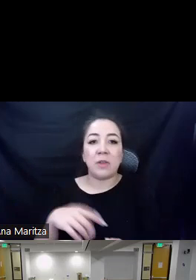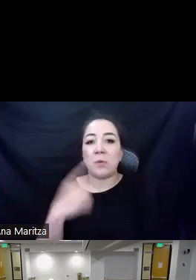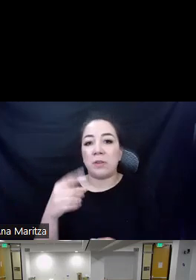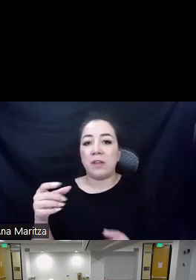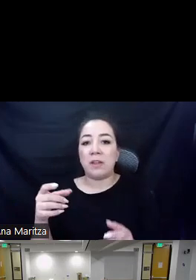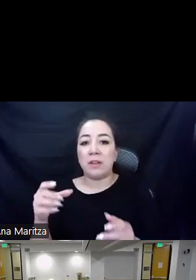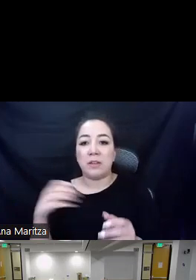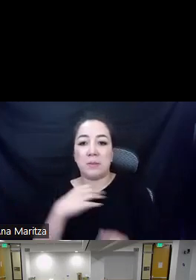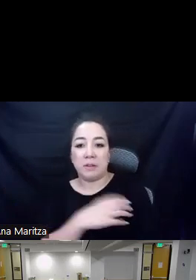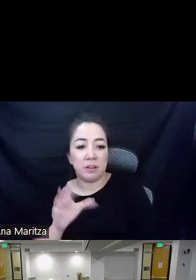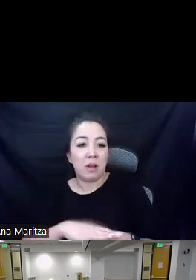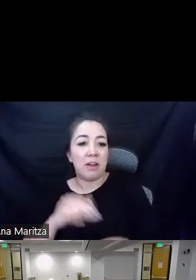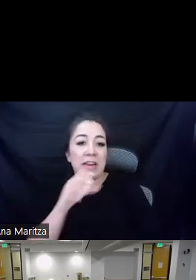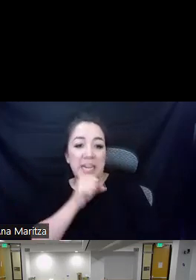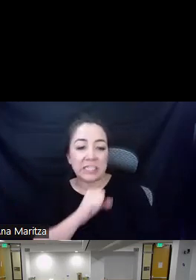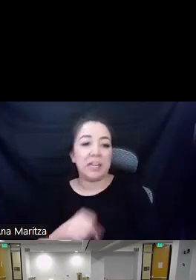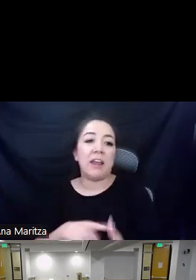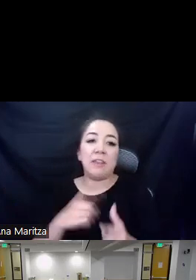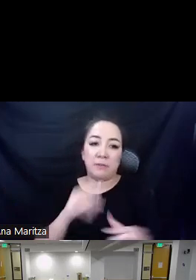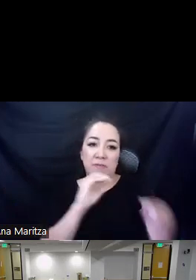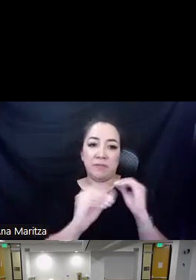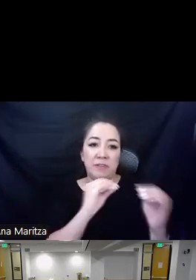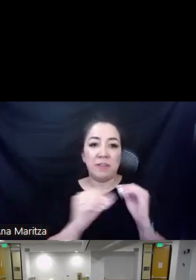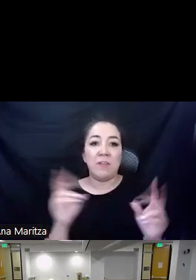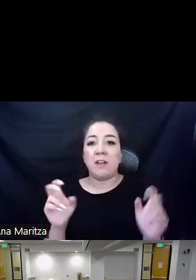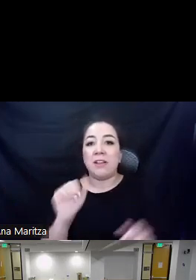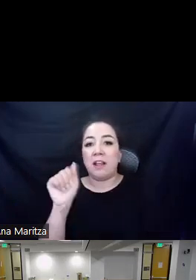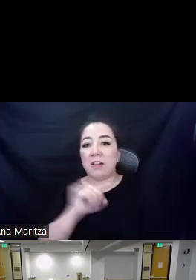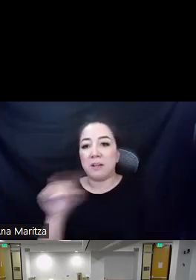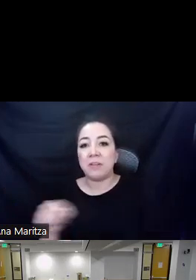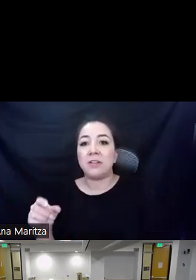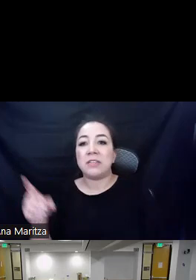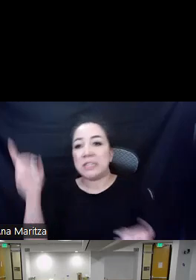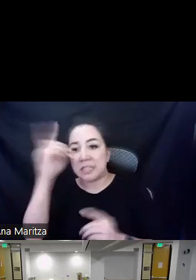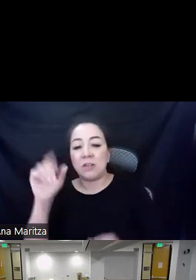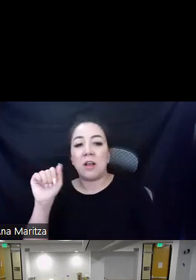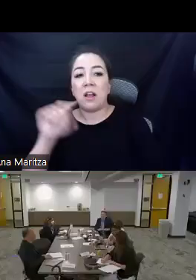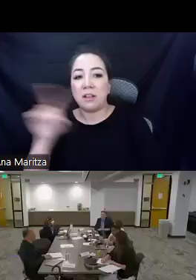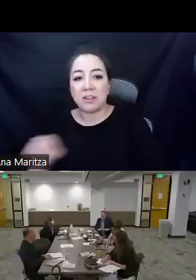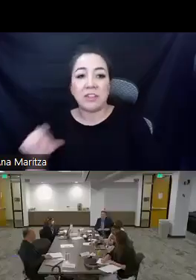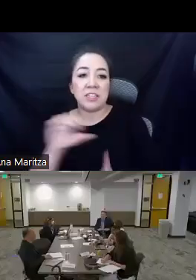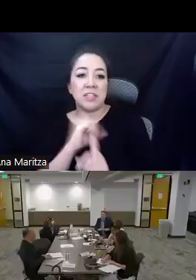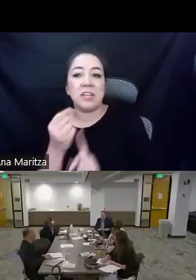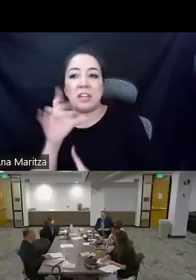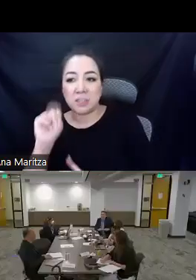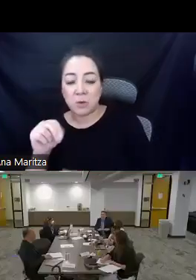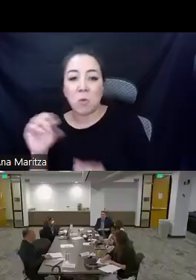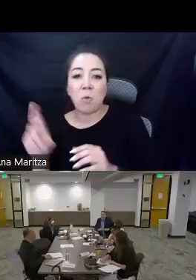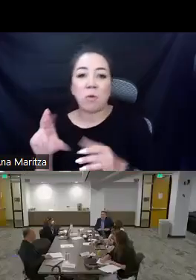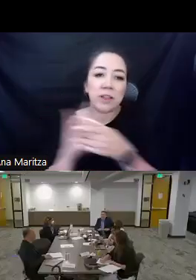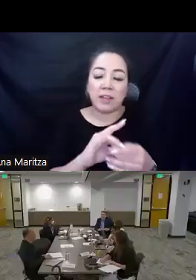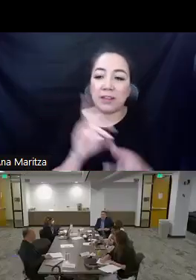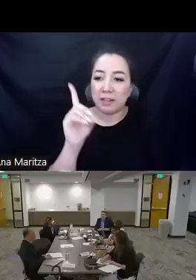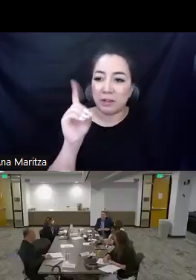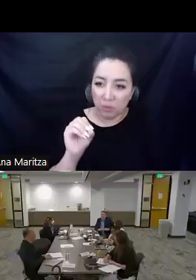on Aging. And then we're going to revise the phrase Alzheimer's disease to Alzheimer's condition or related disorders. And then also we're